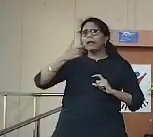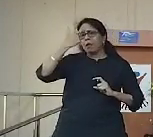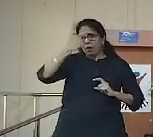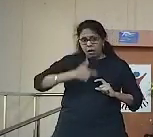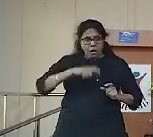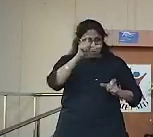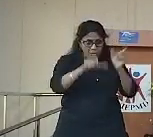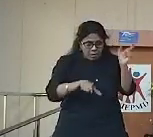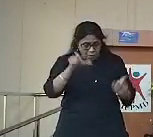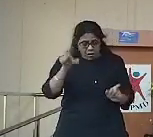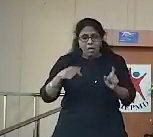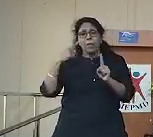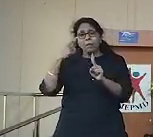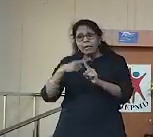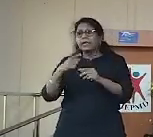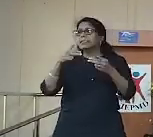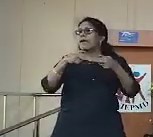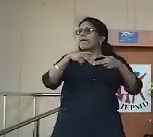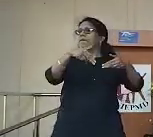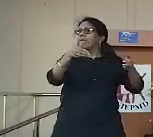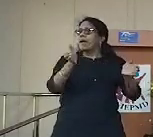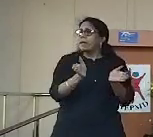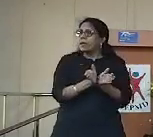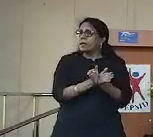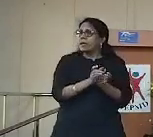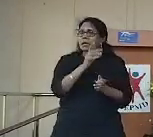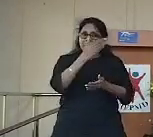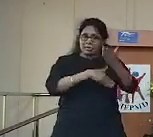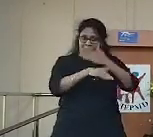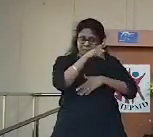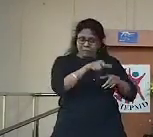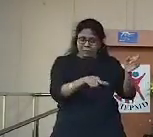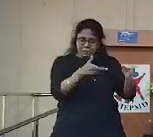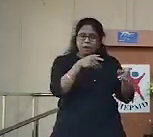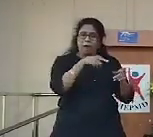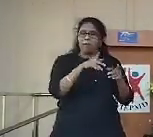families of persons with disabilities to manage self-care.